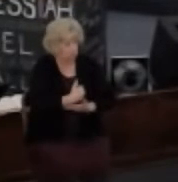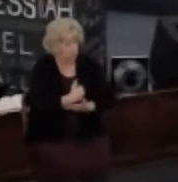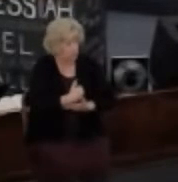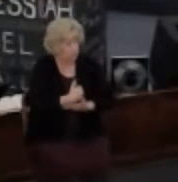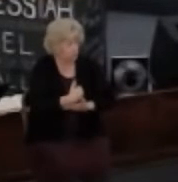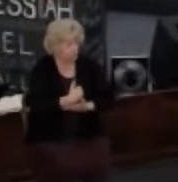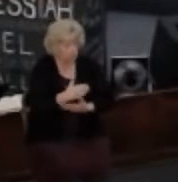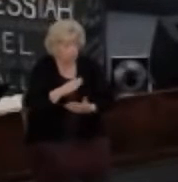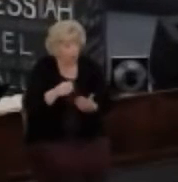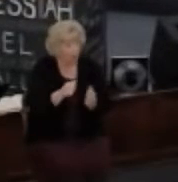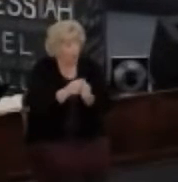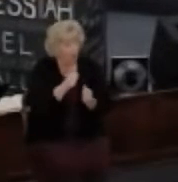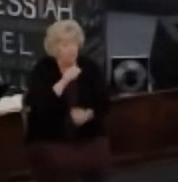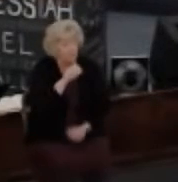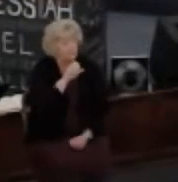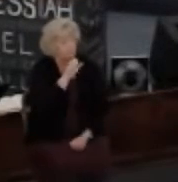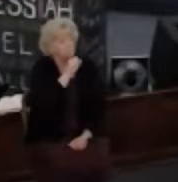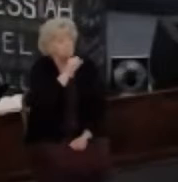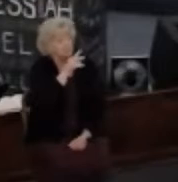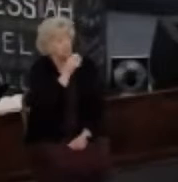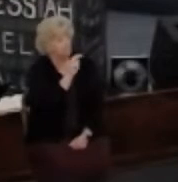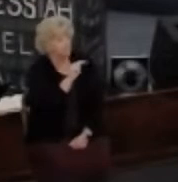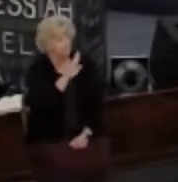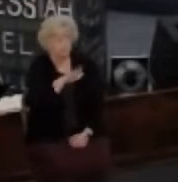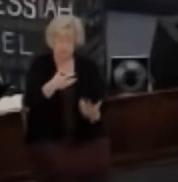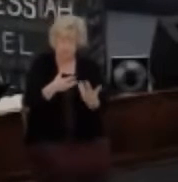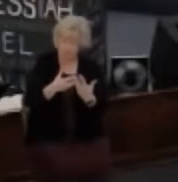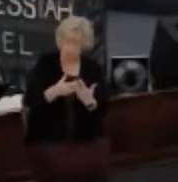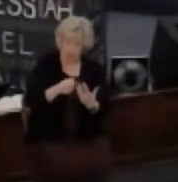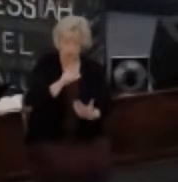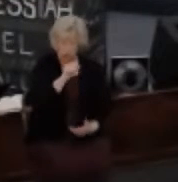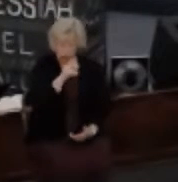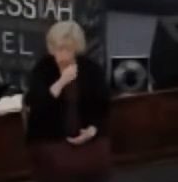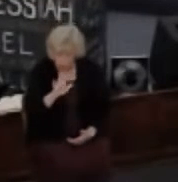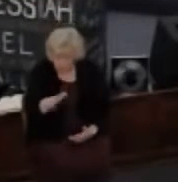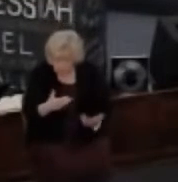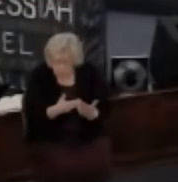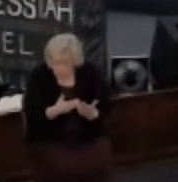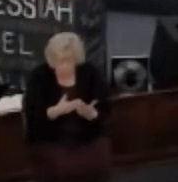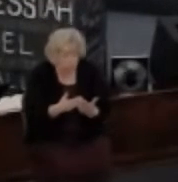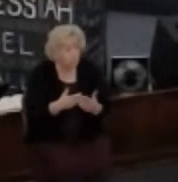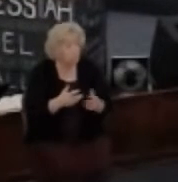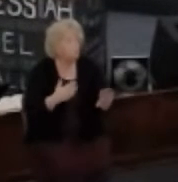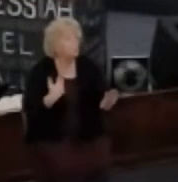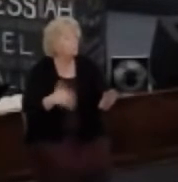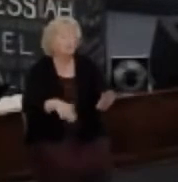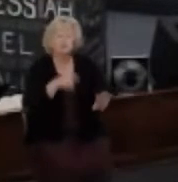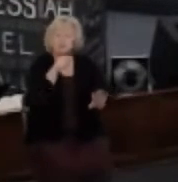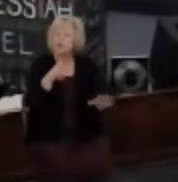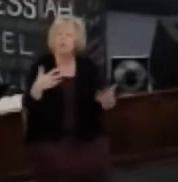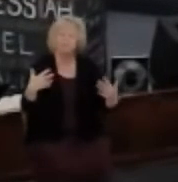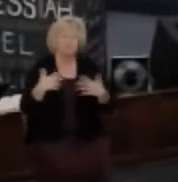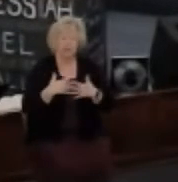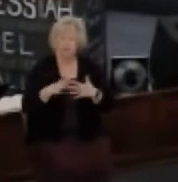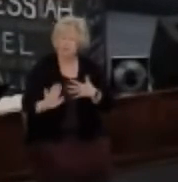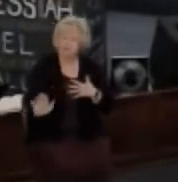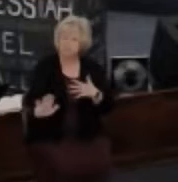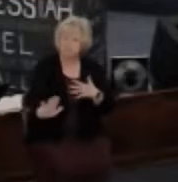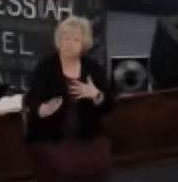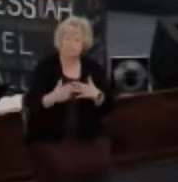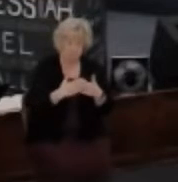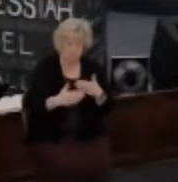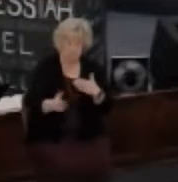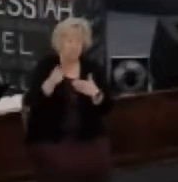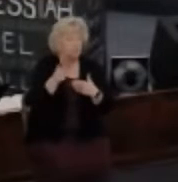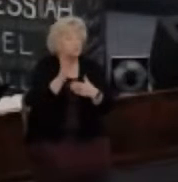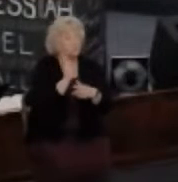of Zebedee, Simon's partners. Then Jesus said to Simon, "Don't be afraid. From now on you